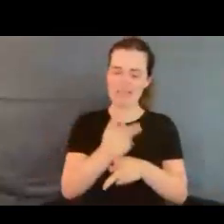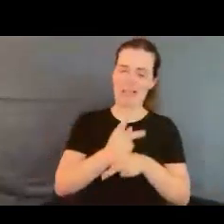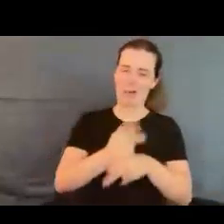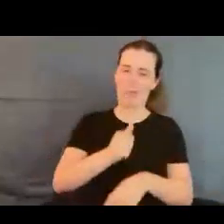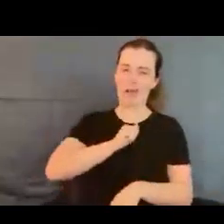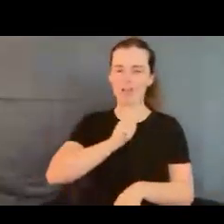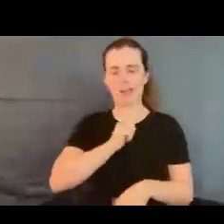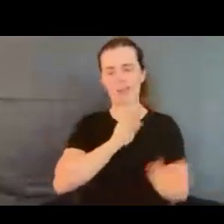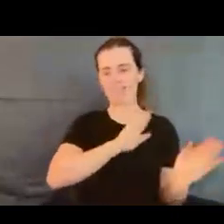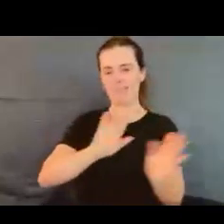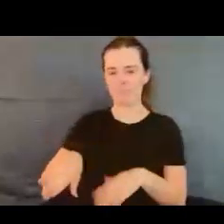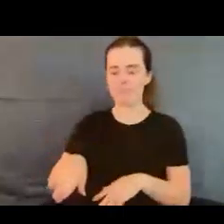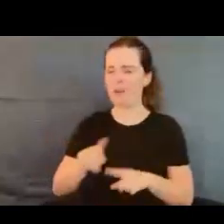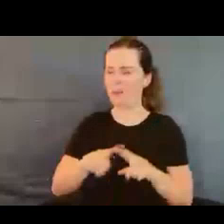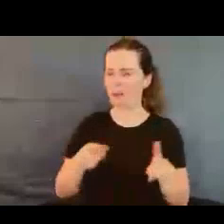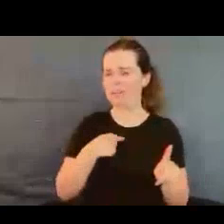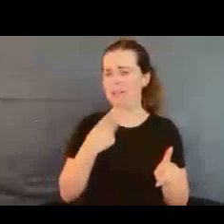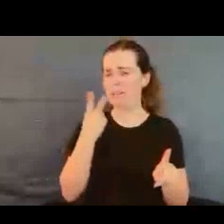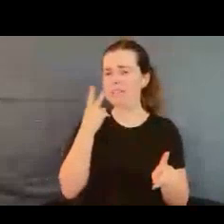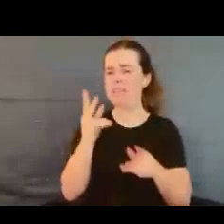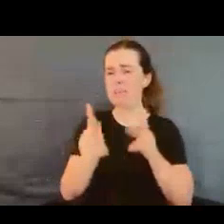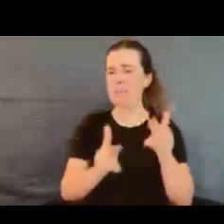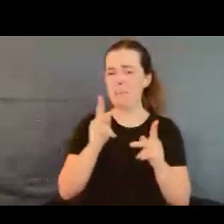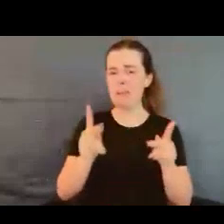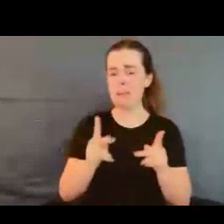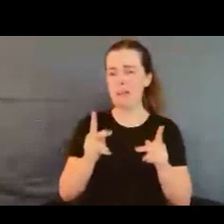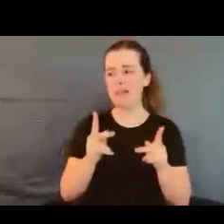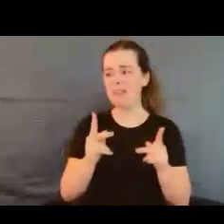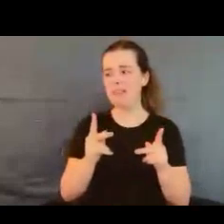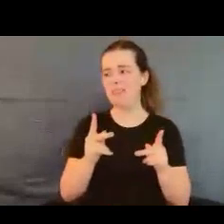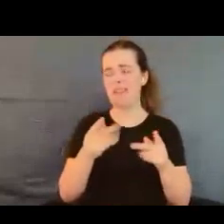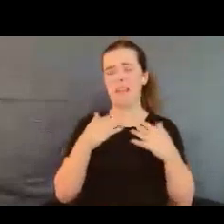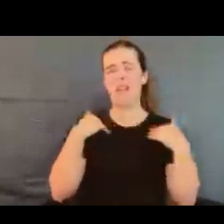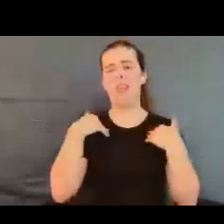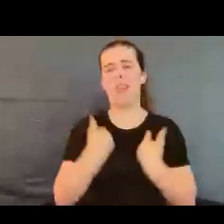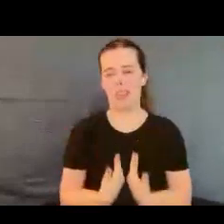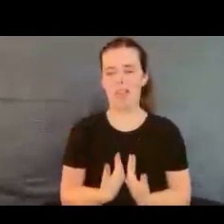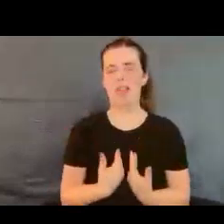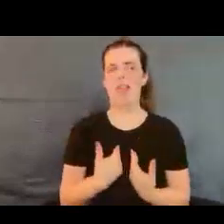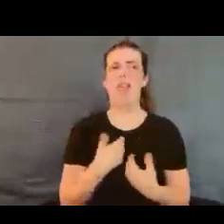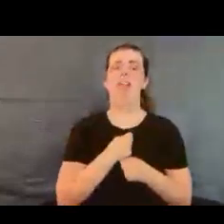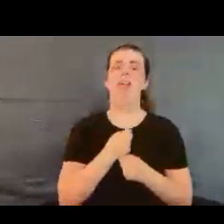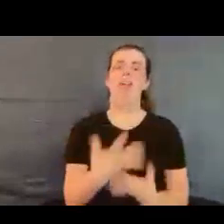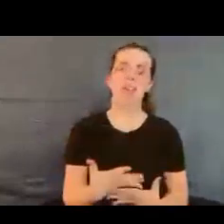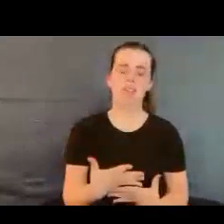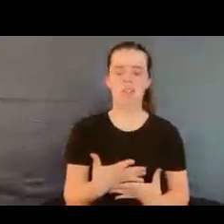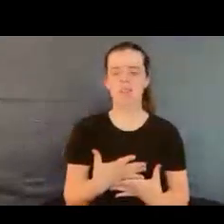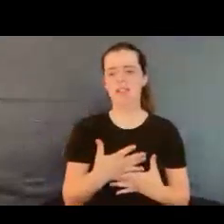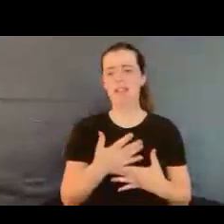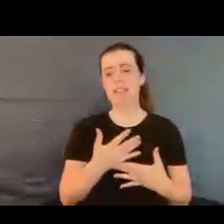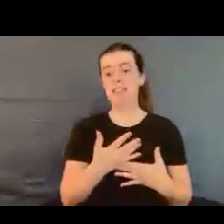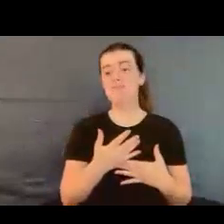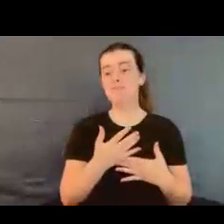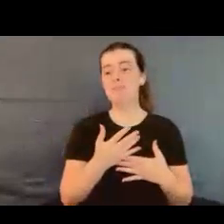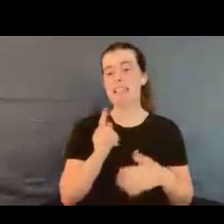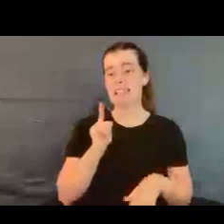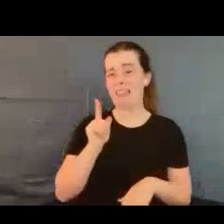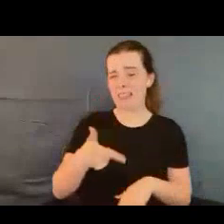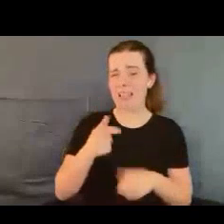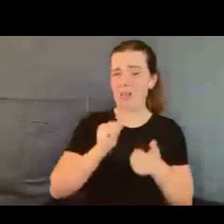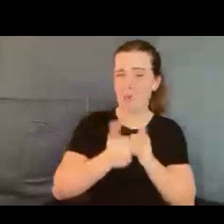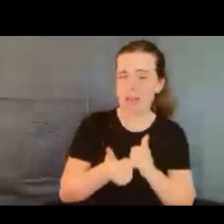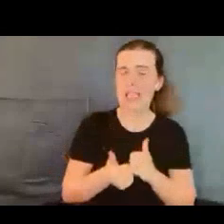anymore. But I've seen people burn up because of that, especially late in the race with all the ups and downs. It's a really